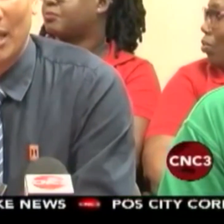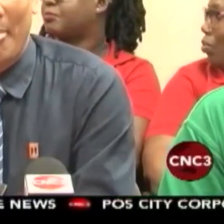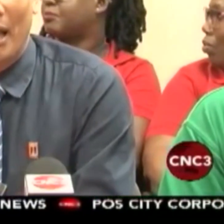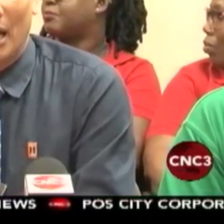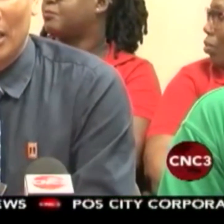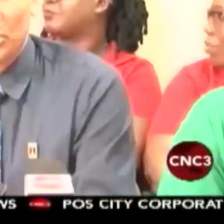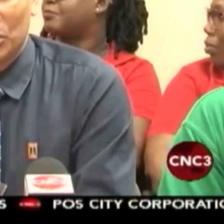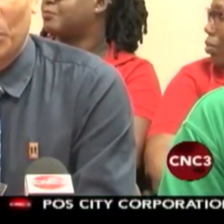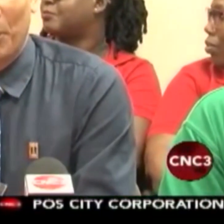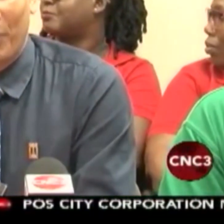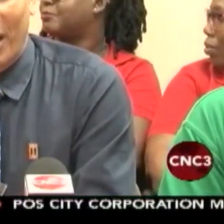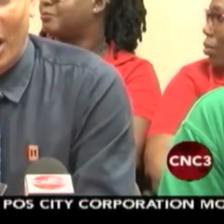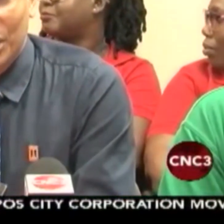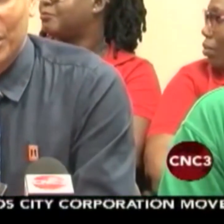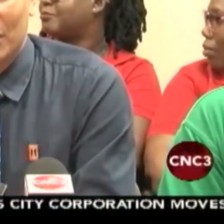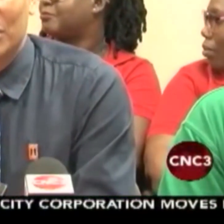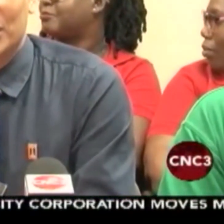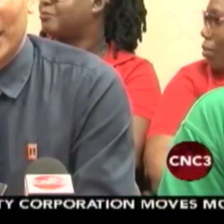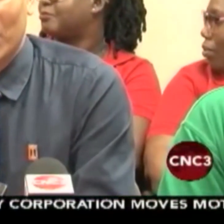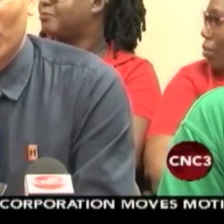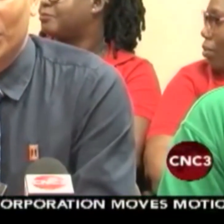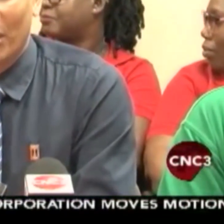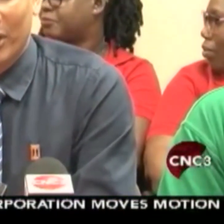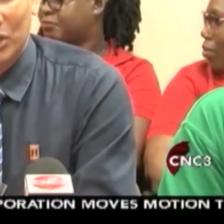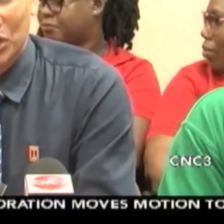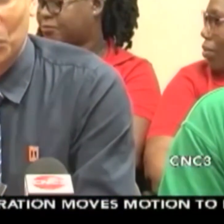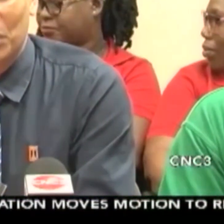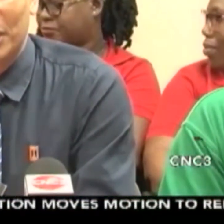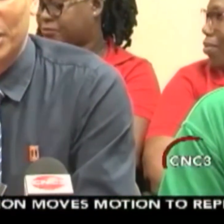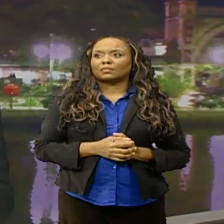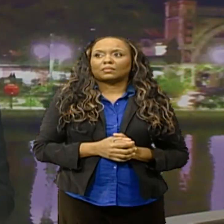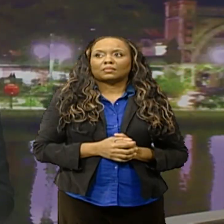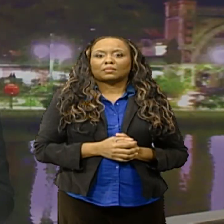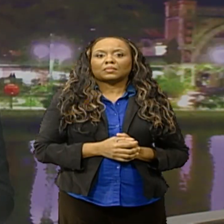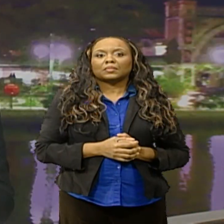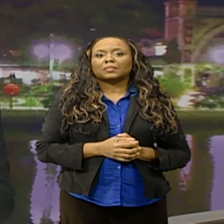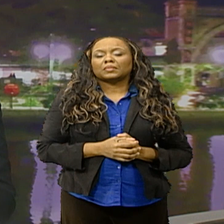costs, to prepare lunch, to send your children to school.